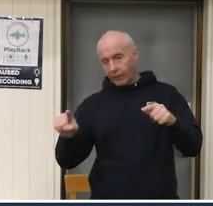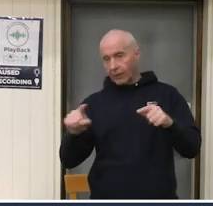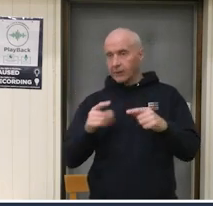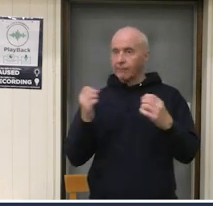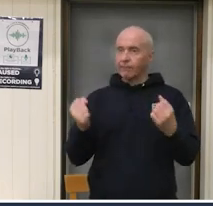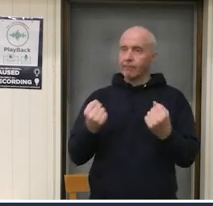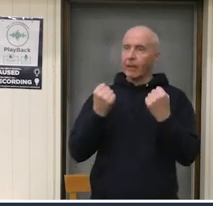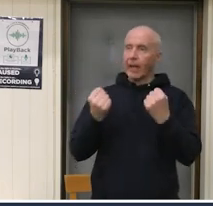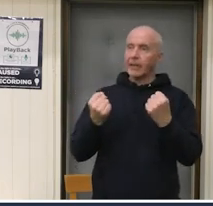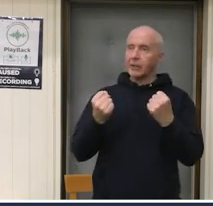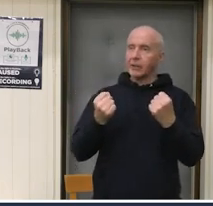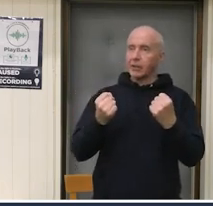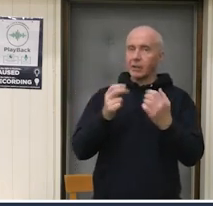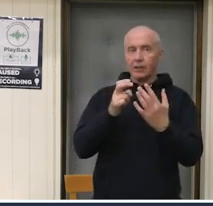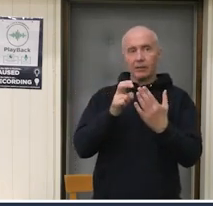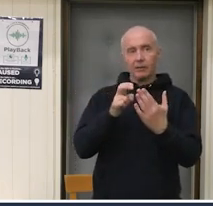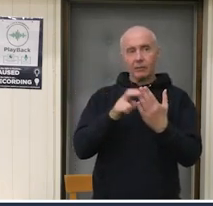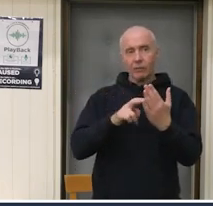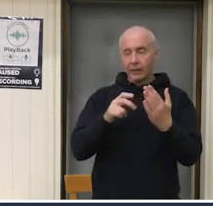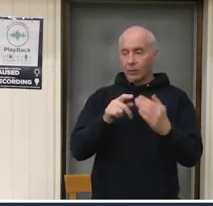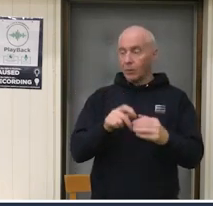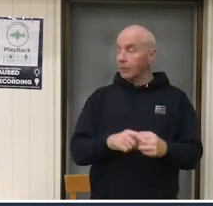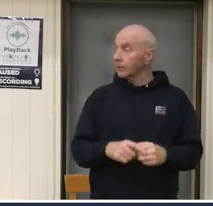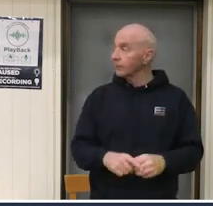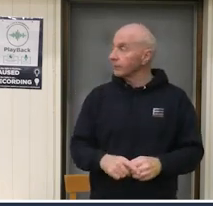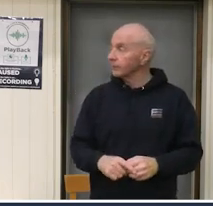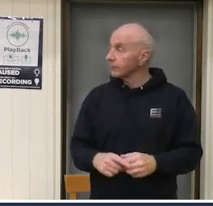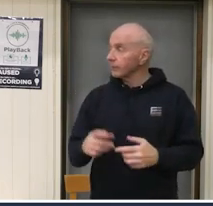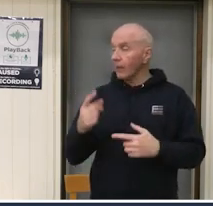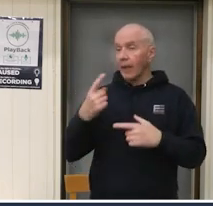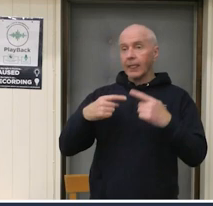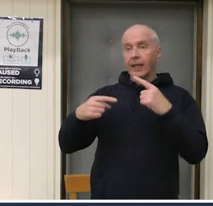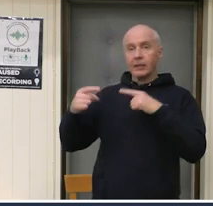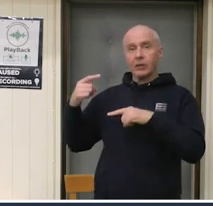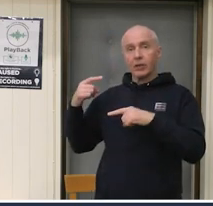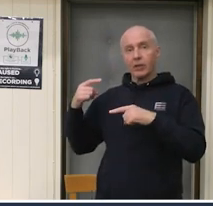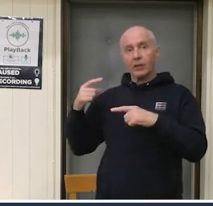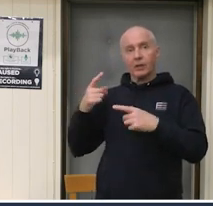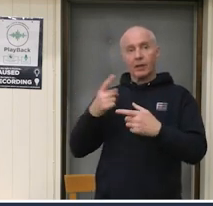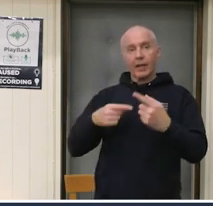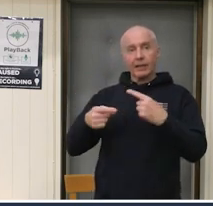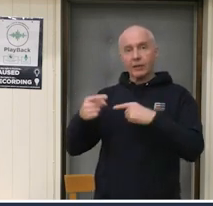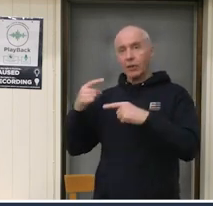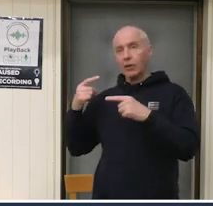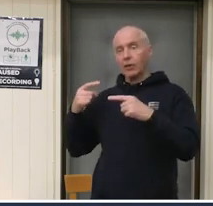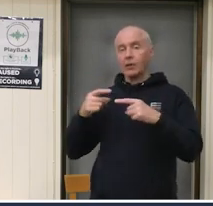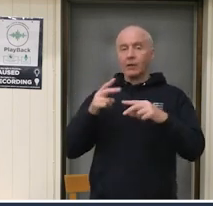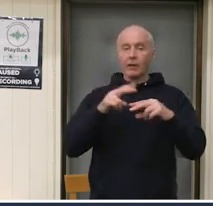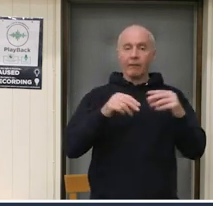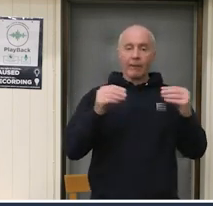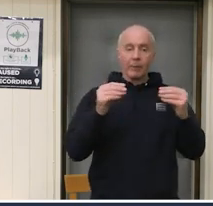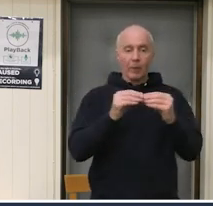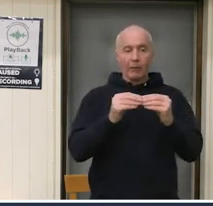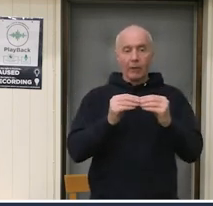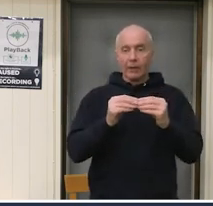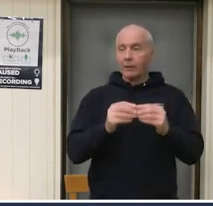And then back in February last year, I said a few weeks ago there, it's not, I haven't updated this.